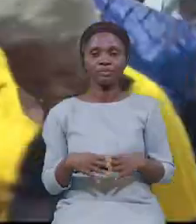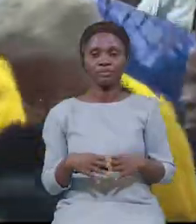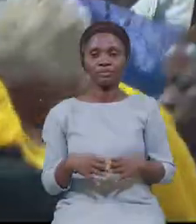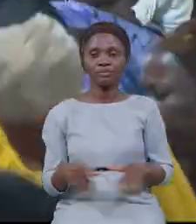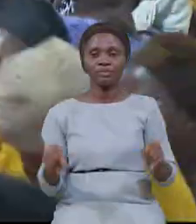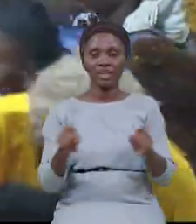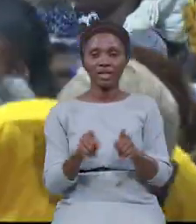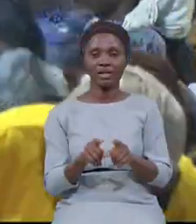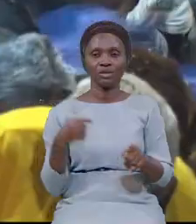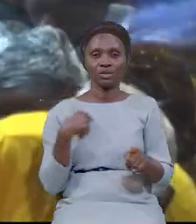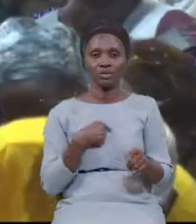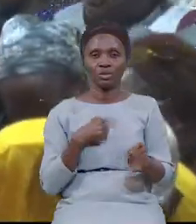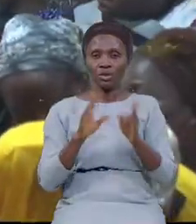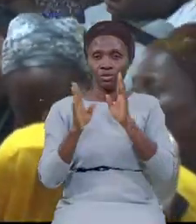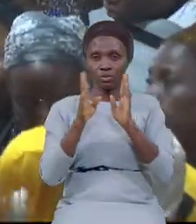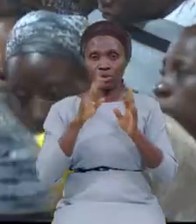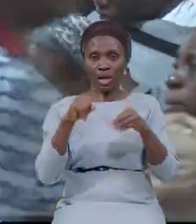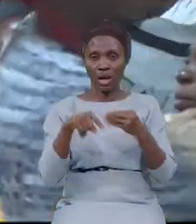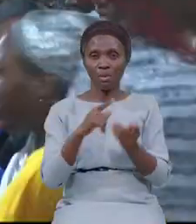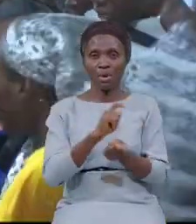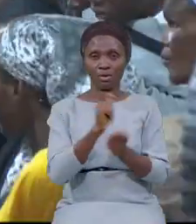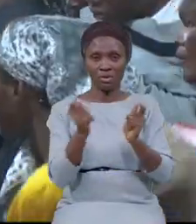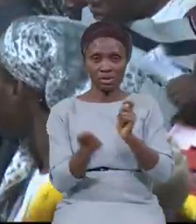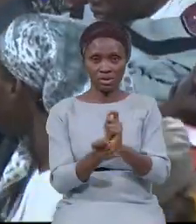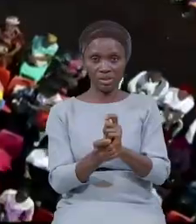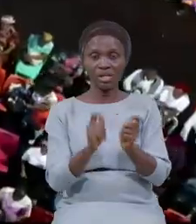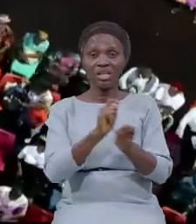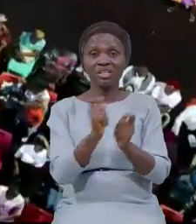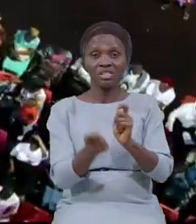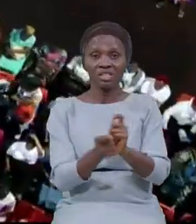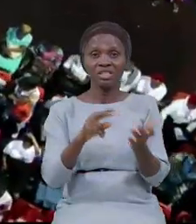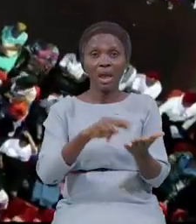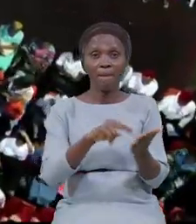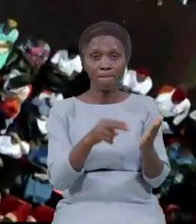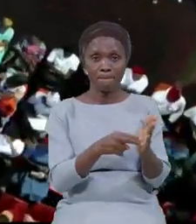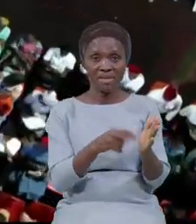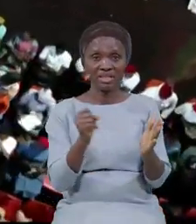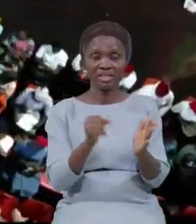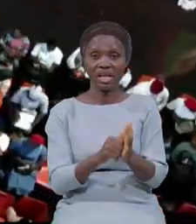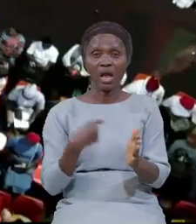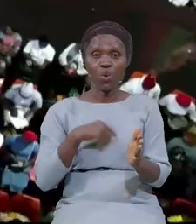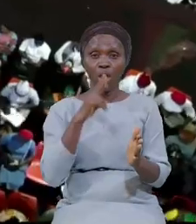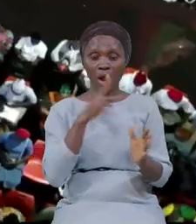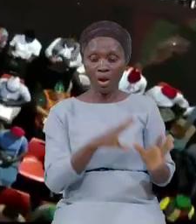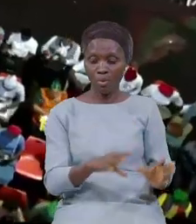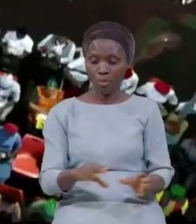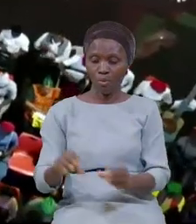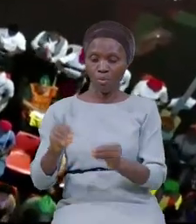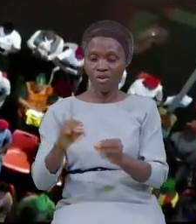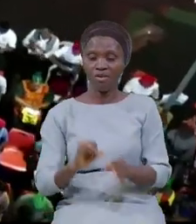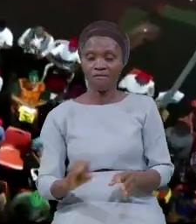we talk about change, change means that we're moving from